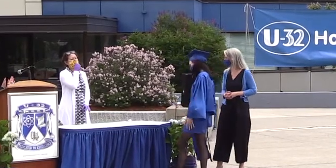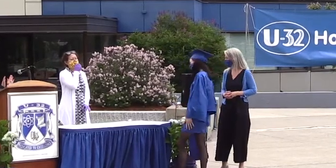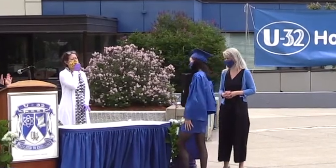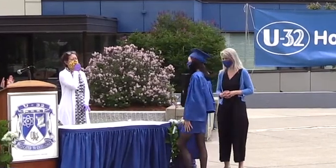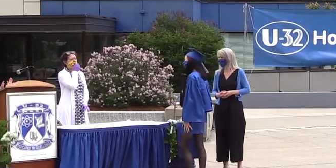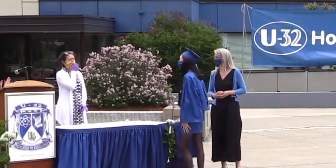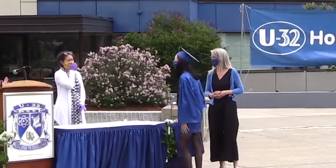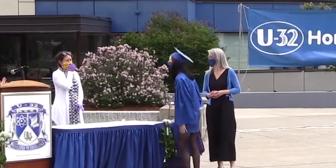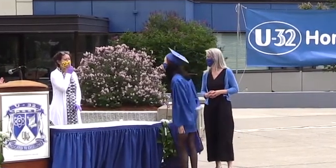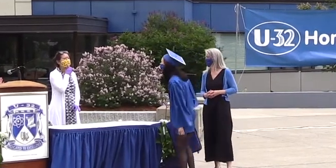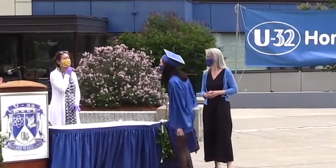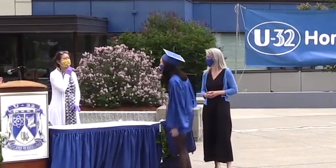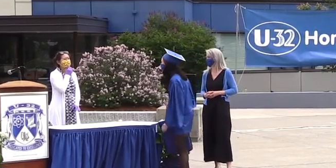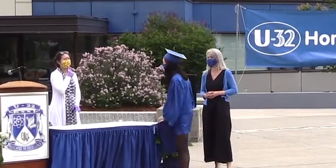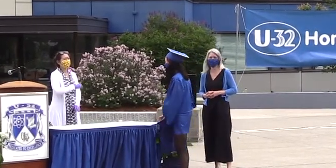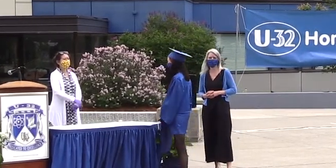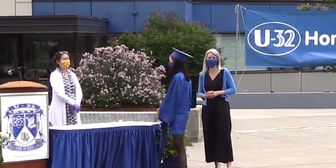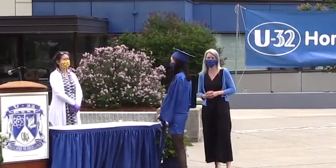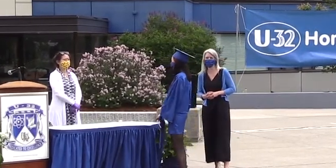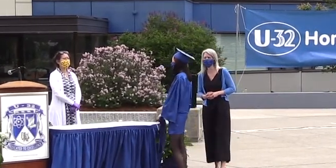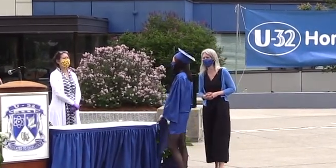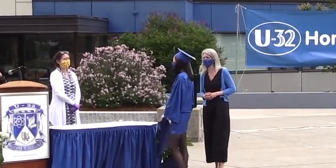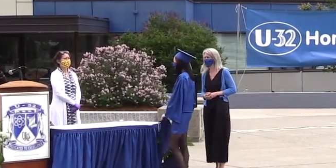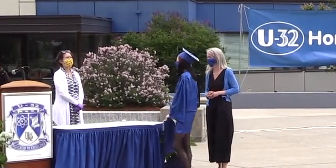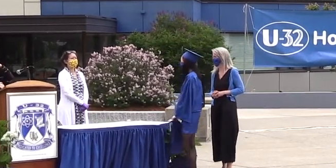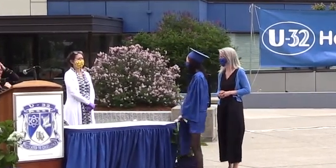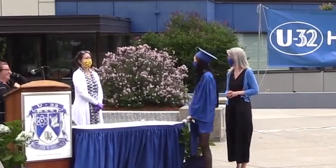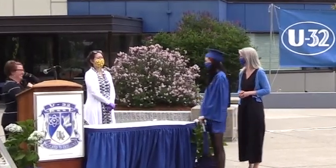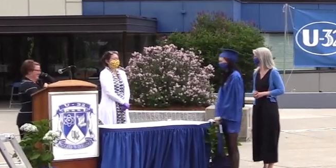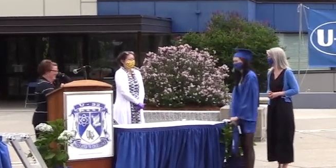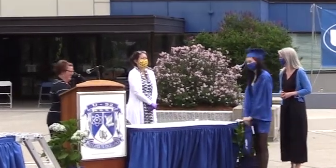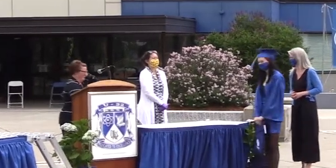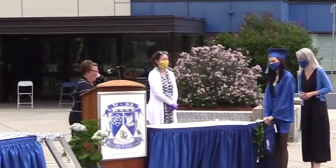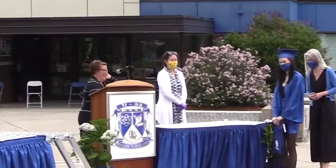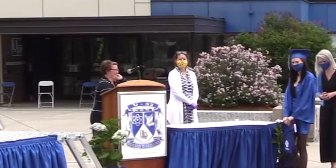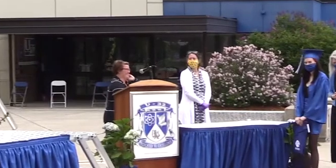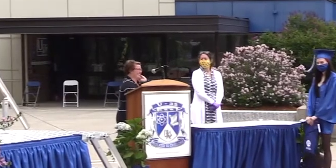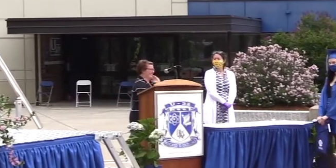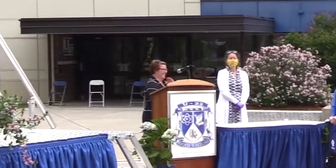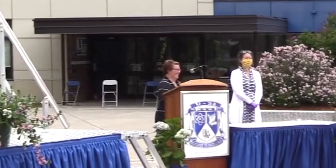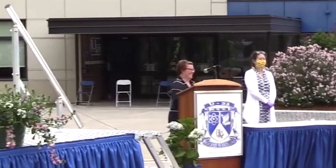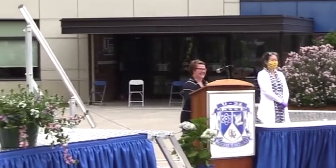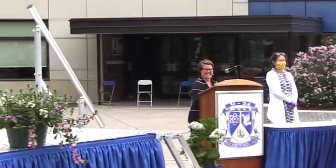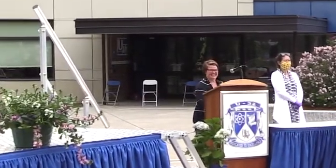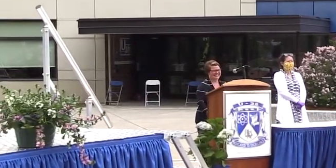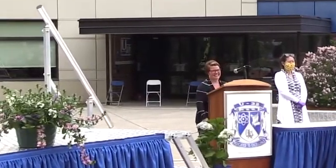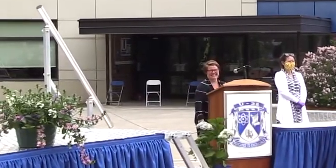Oh, I didn't even, great. Anna. Good for you. It looks